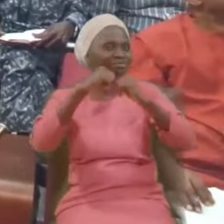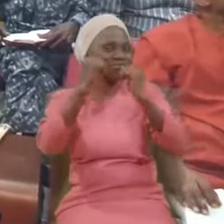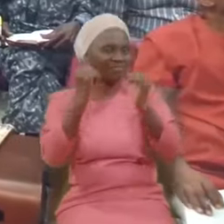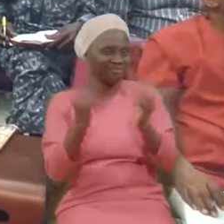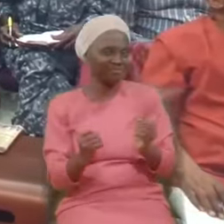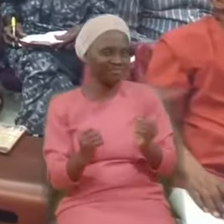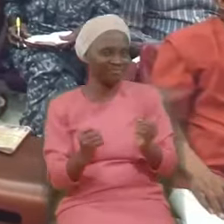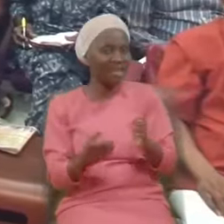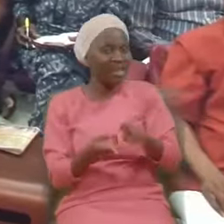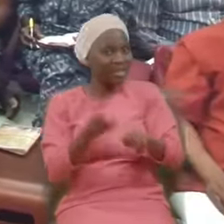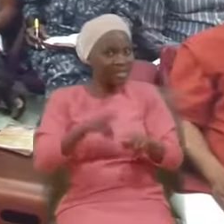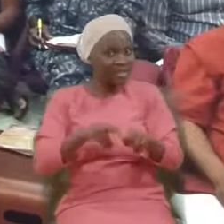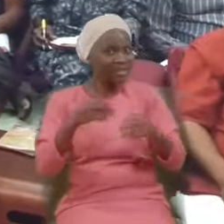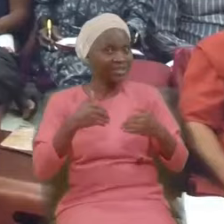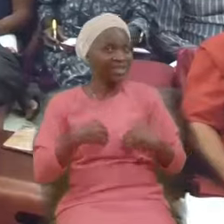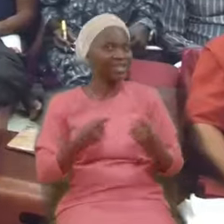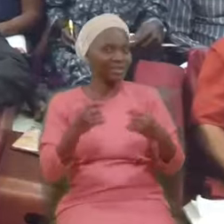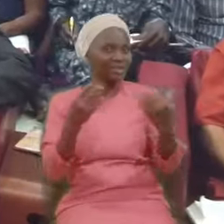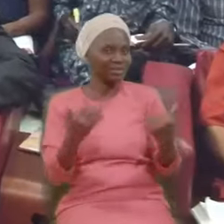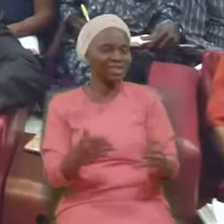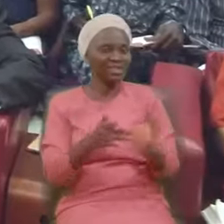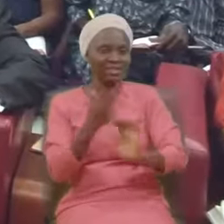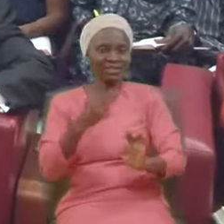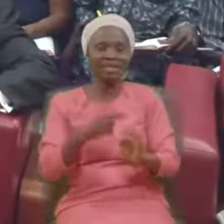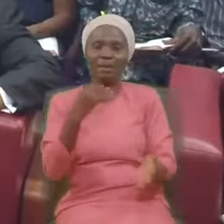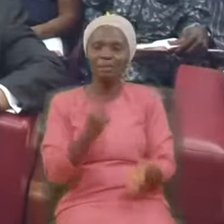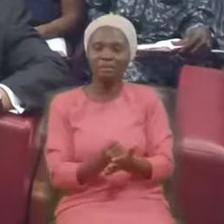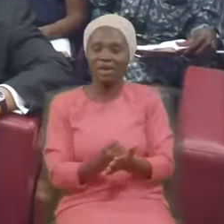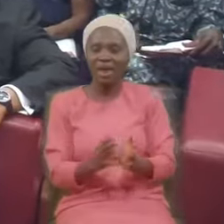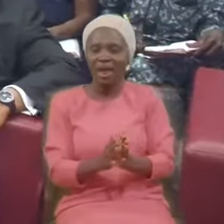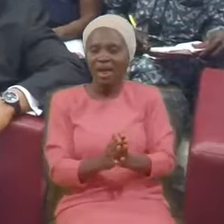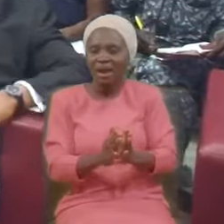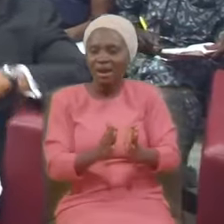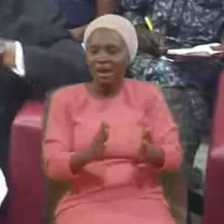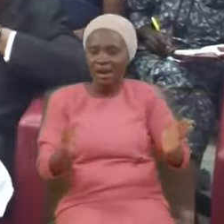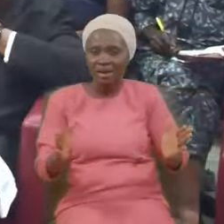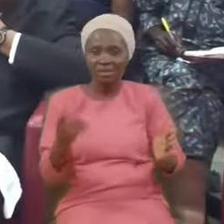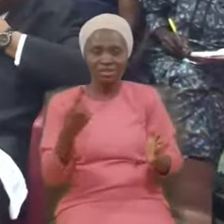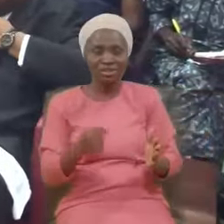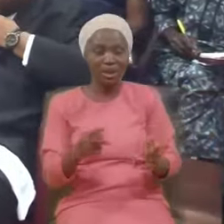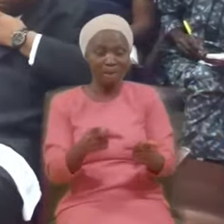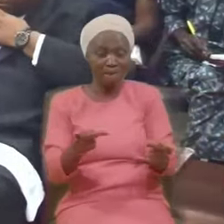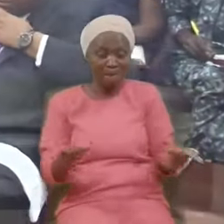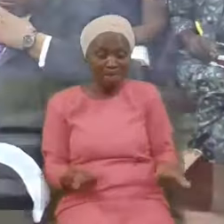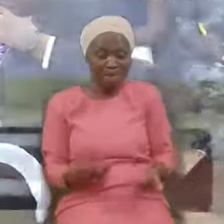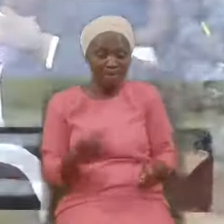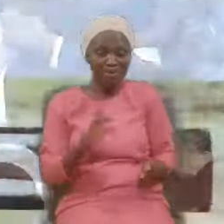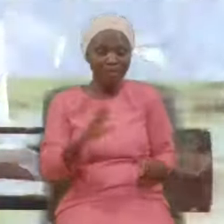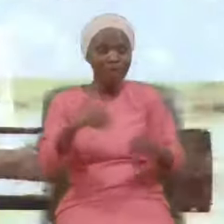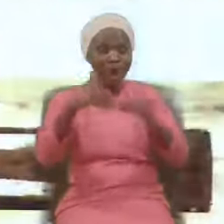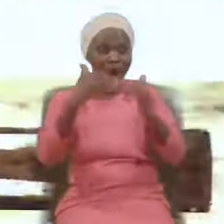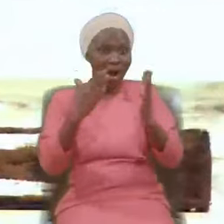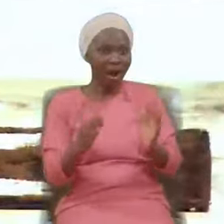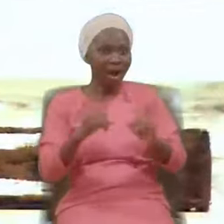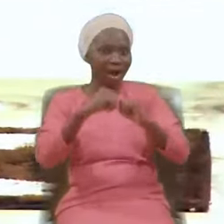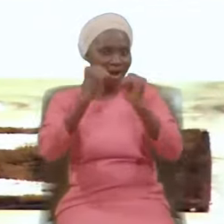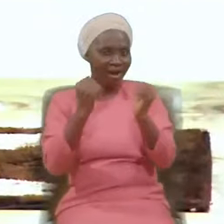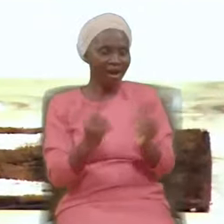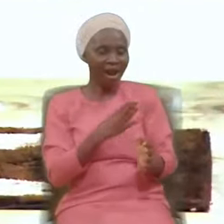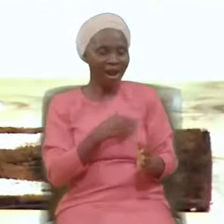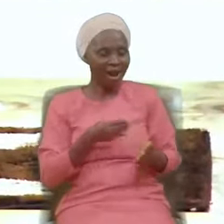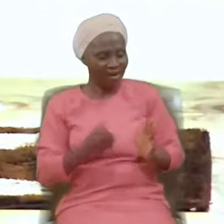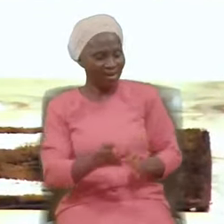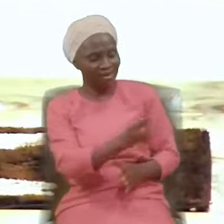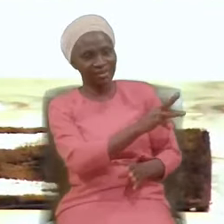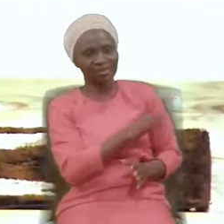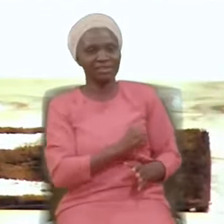Enlargement has come. Enlarge the place of thy tent, and let them stretch forth the